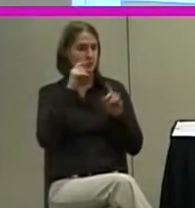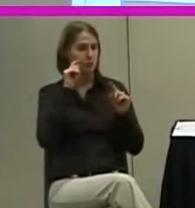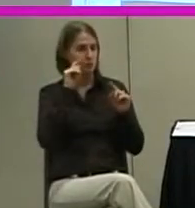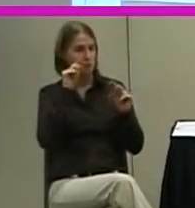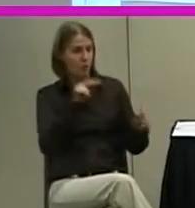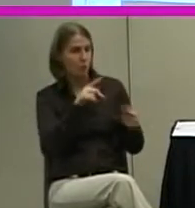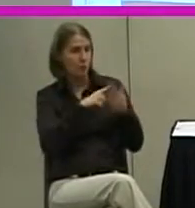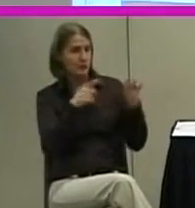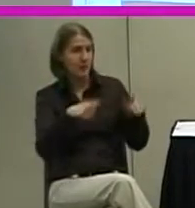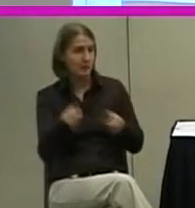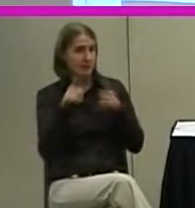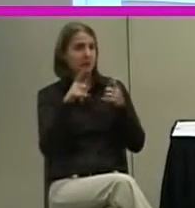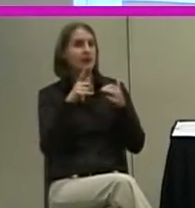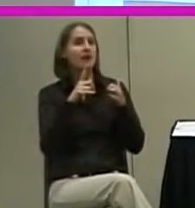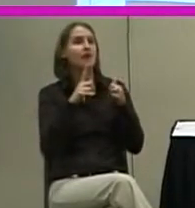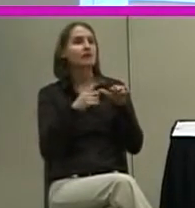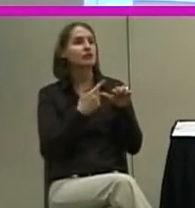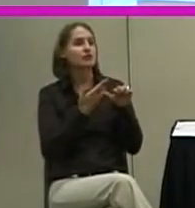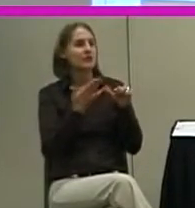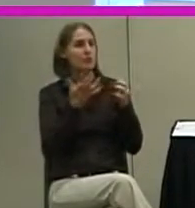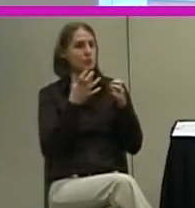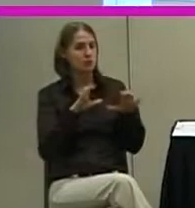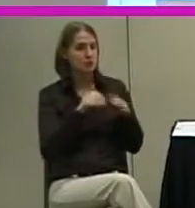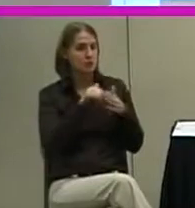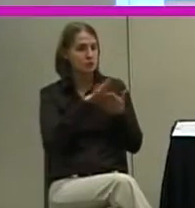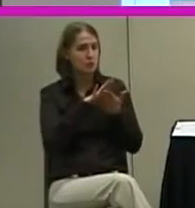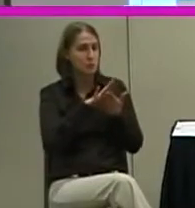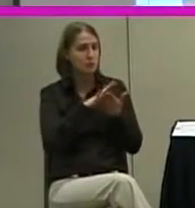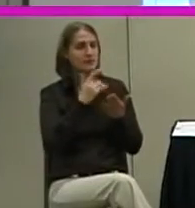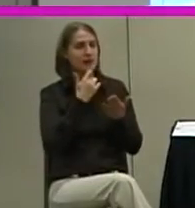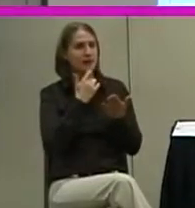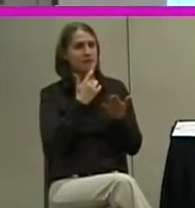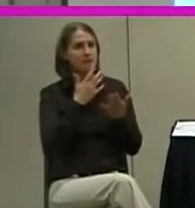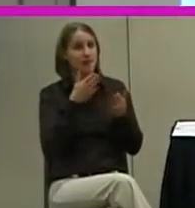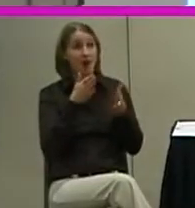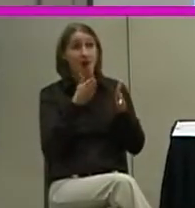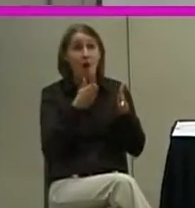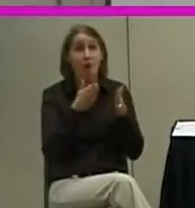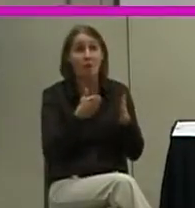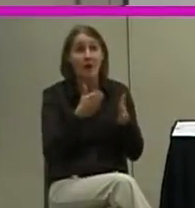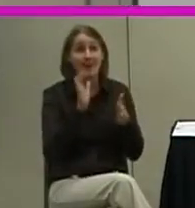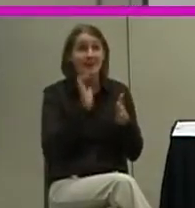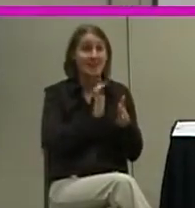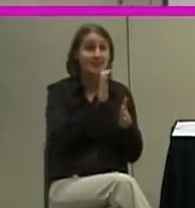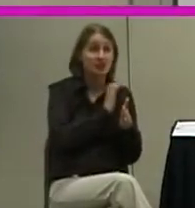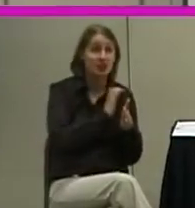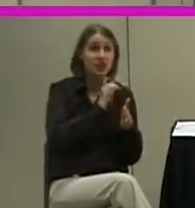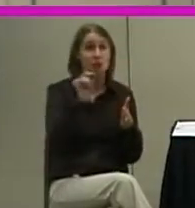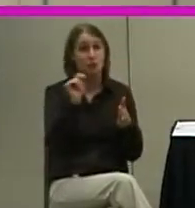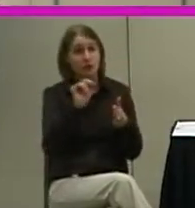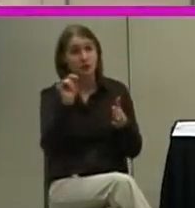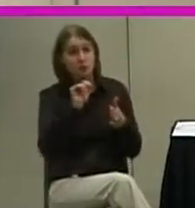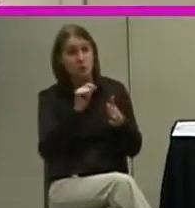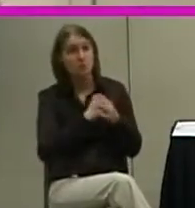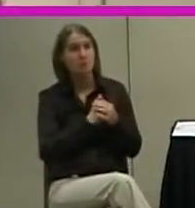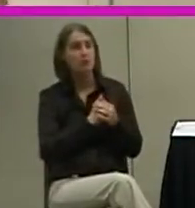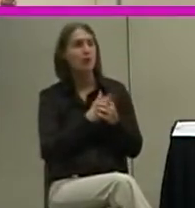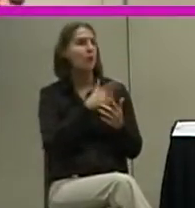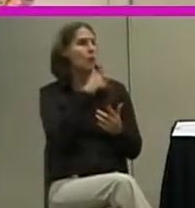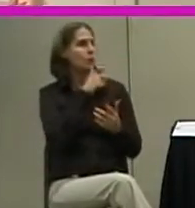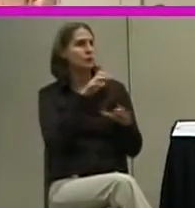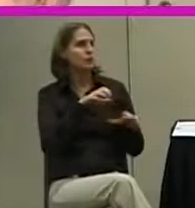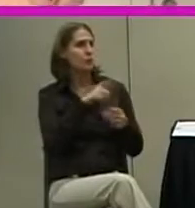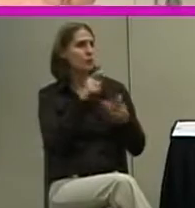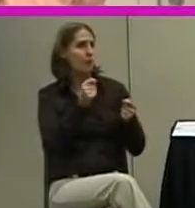what's happening, the first thing you want to do in your school is say, hallway, cafeteria, restroom. Who's doing what